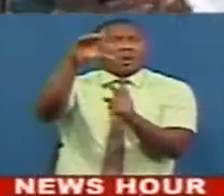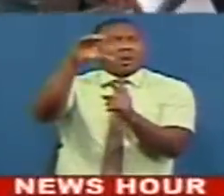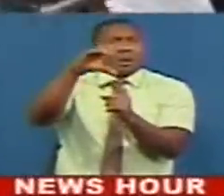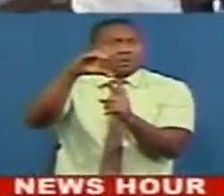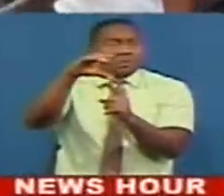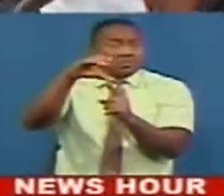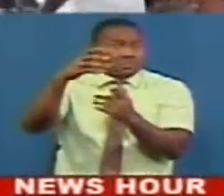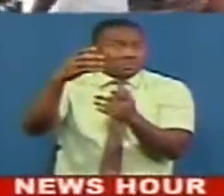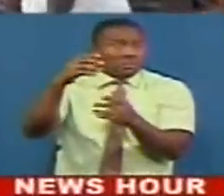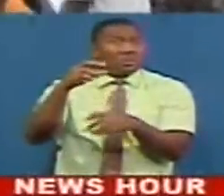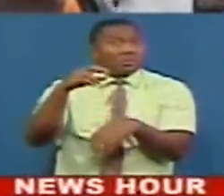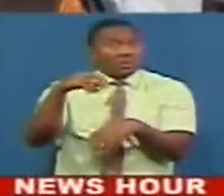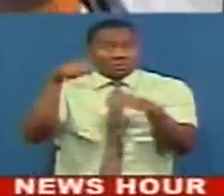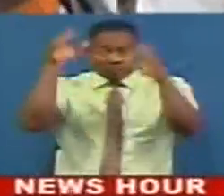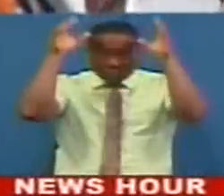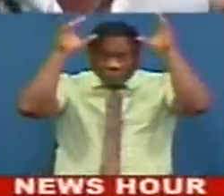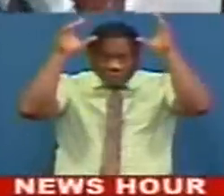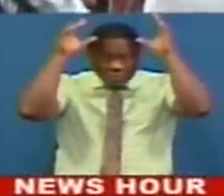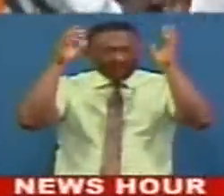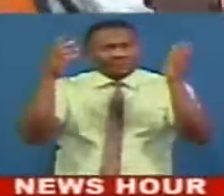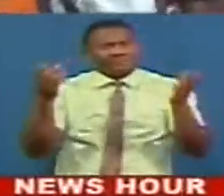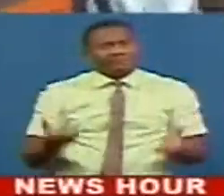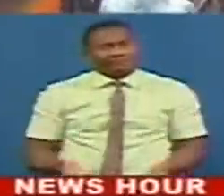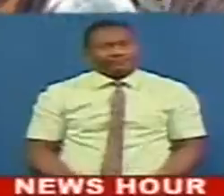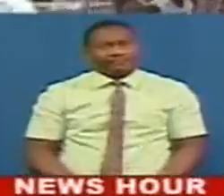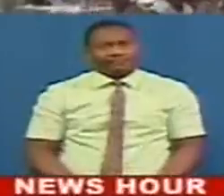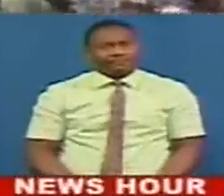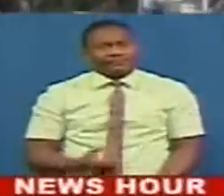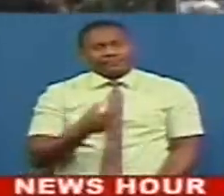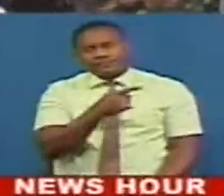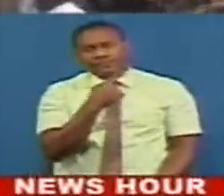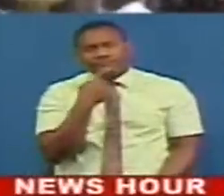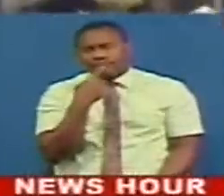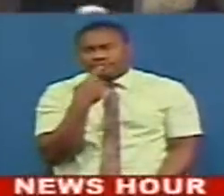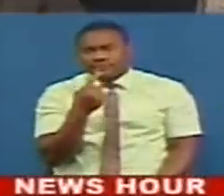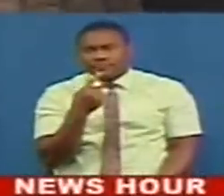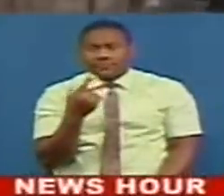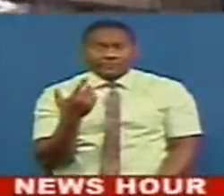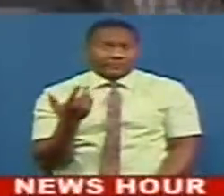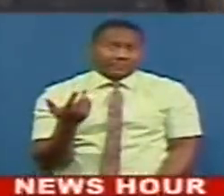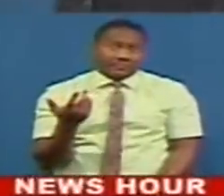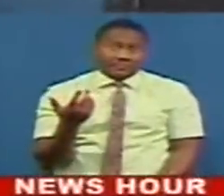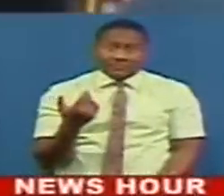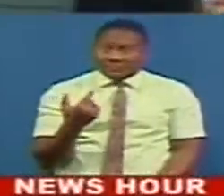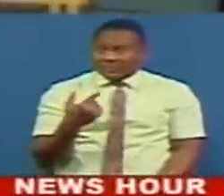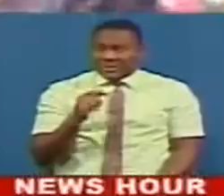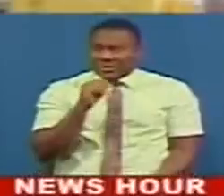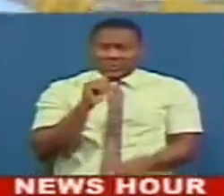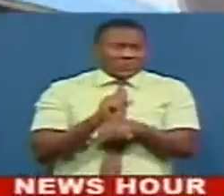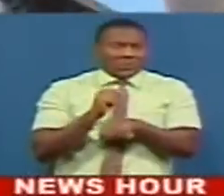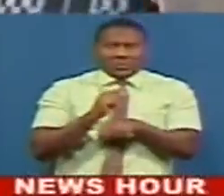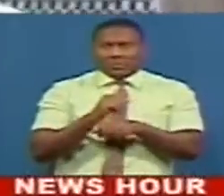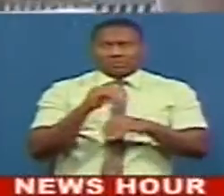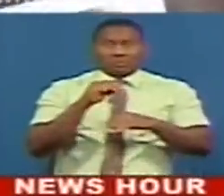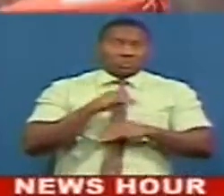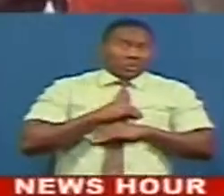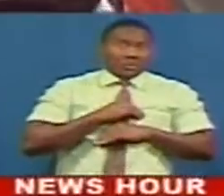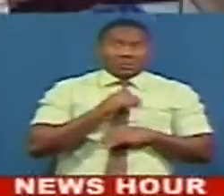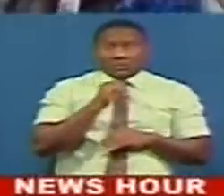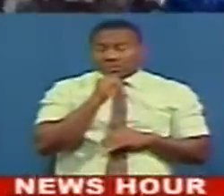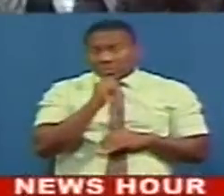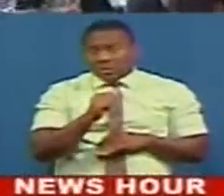capital city and work as a head porter, Kayayo. She says, however, that there is no satisfaction in what she's